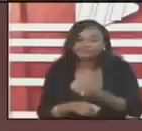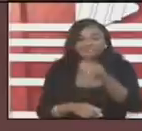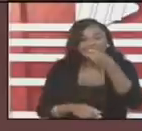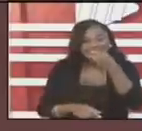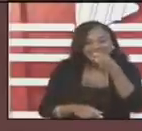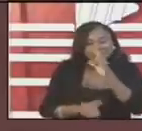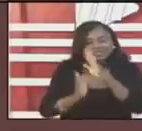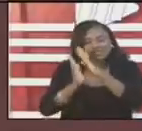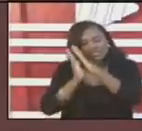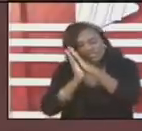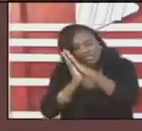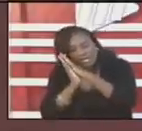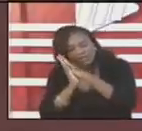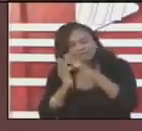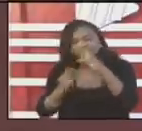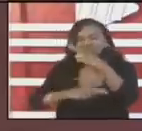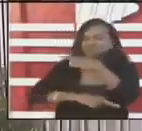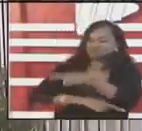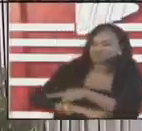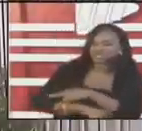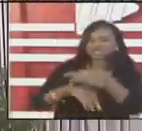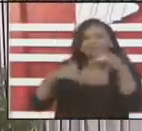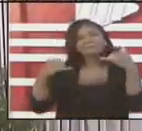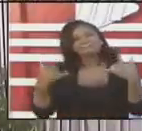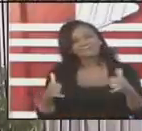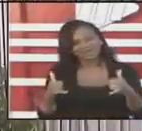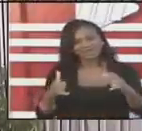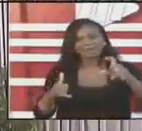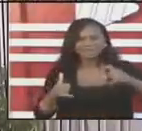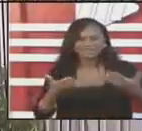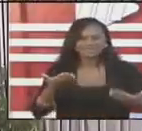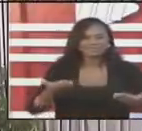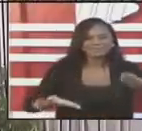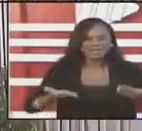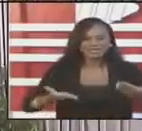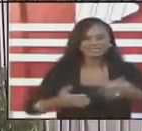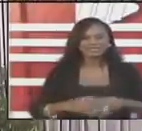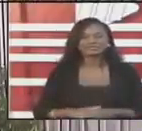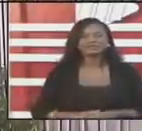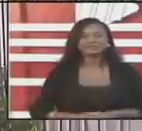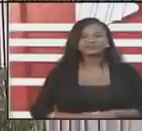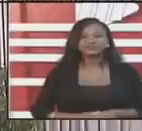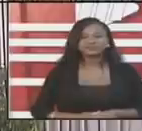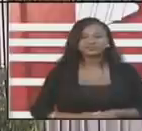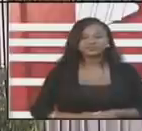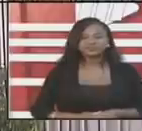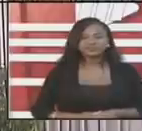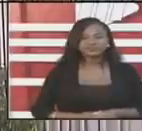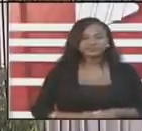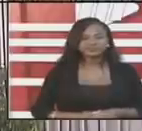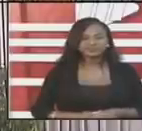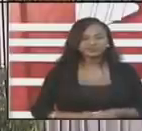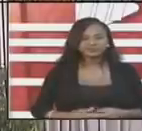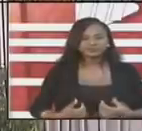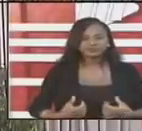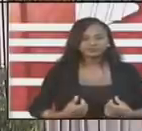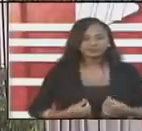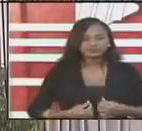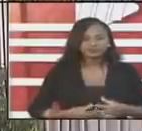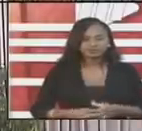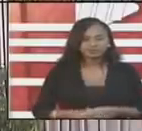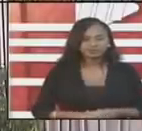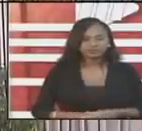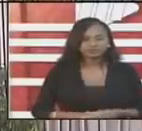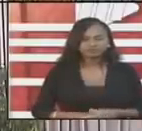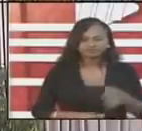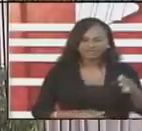sleep, and play. Thank you very much. Liz, before we move off from you, I came prepared, knowing that you normally will ask